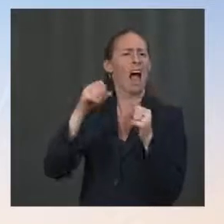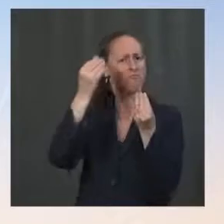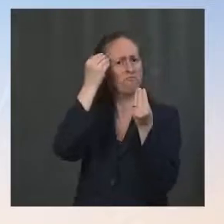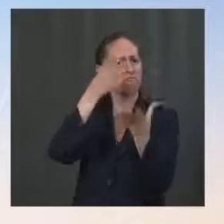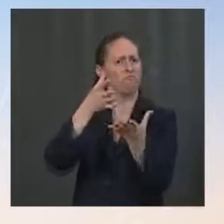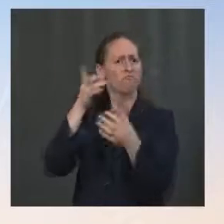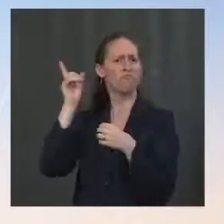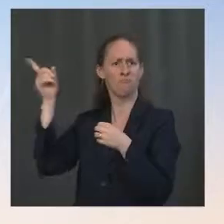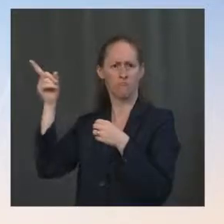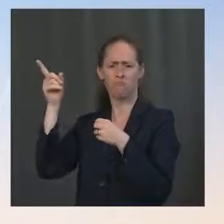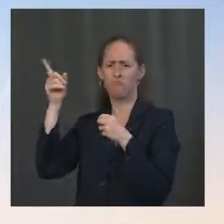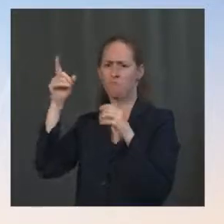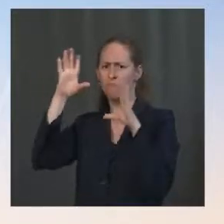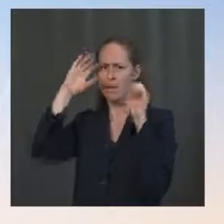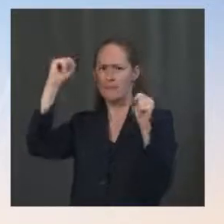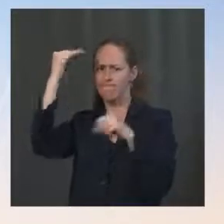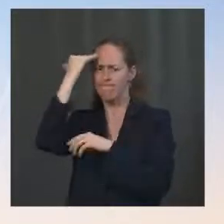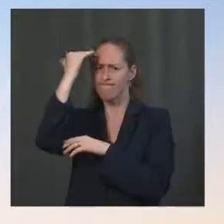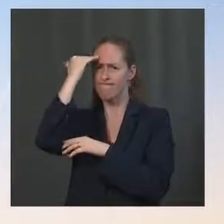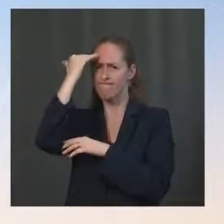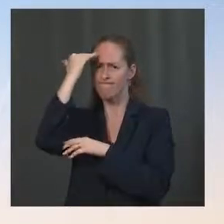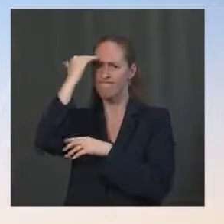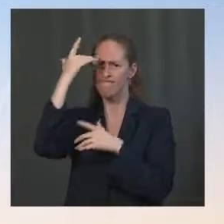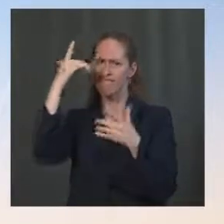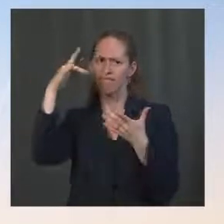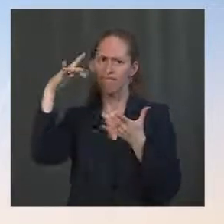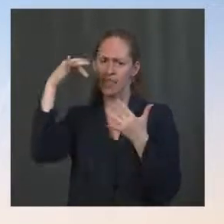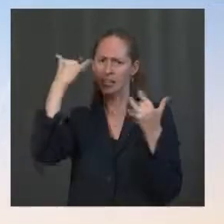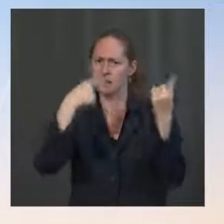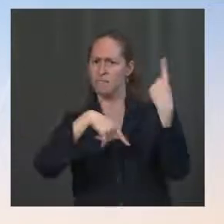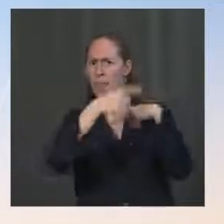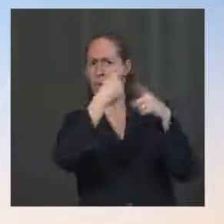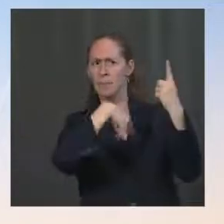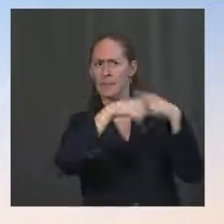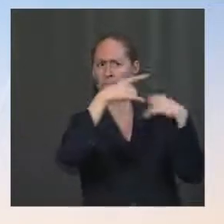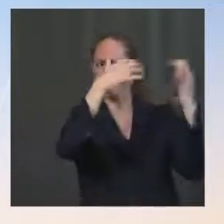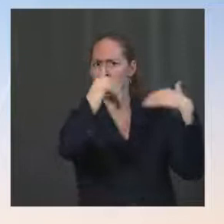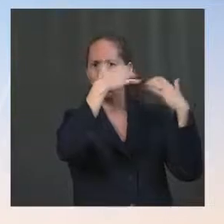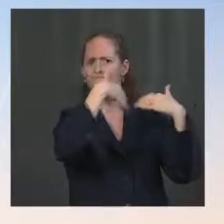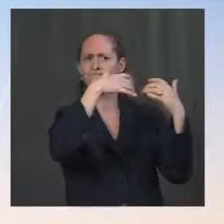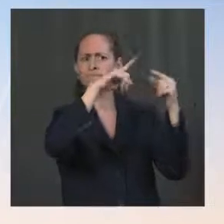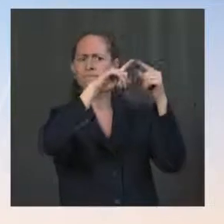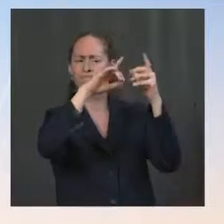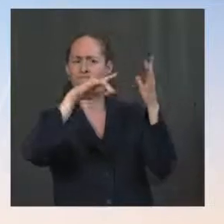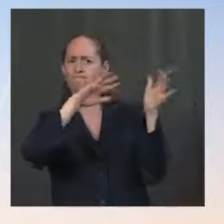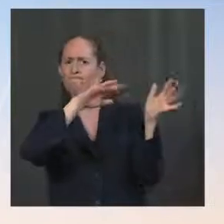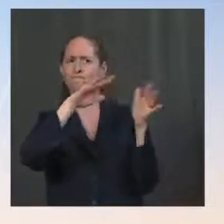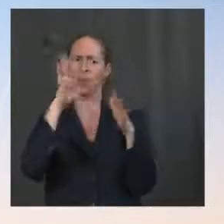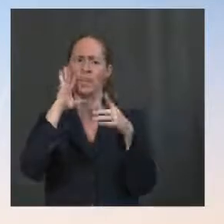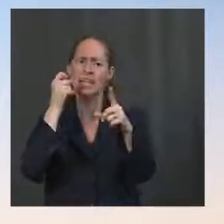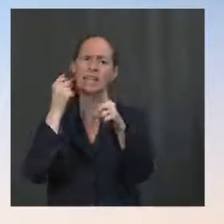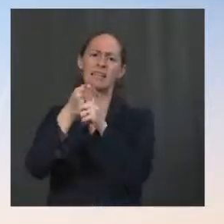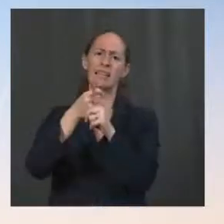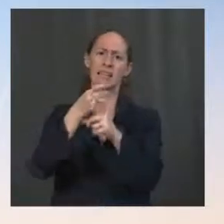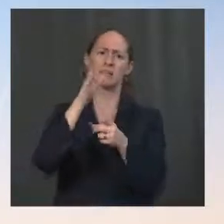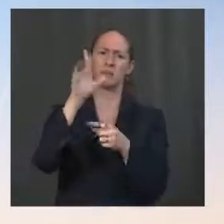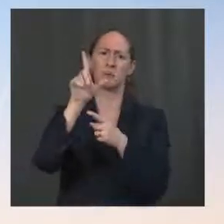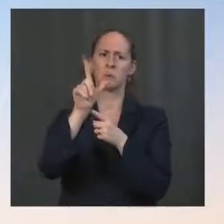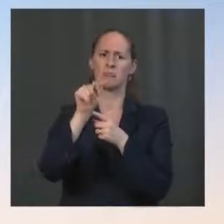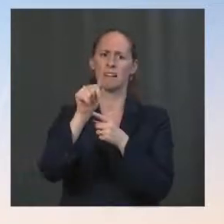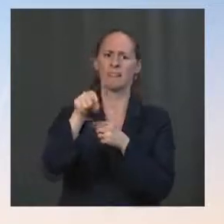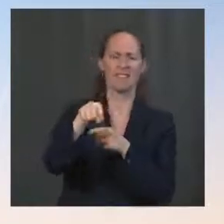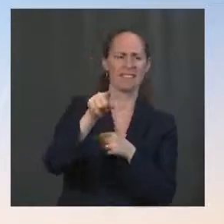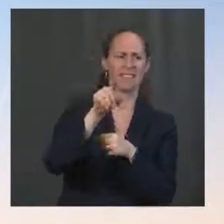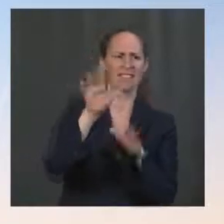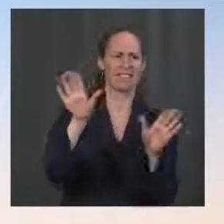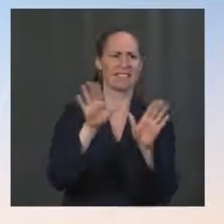and the fact that it is approaching your community and your state later this weekend. I think we're going to announce